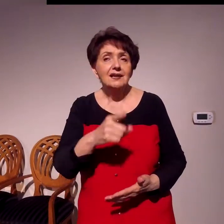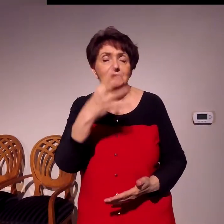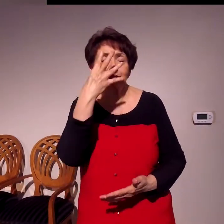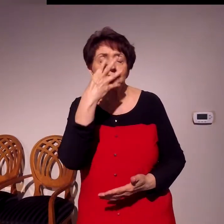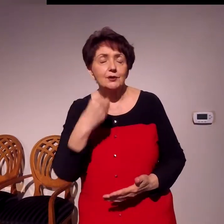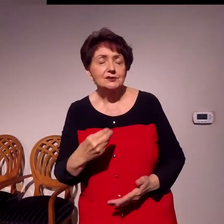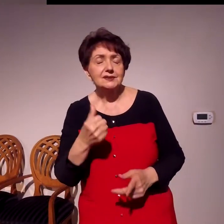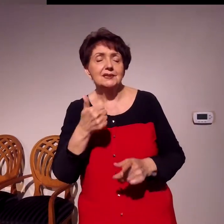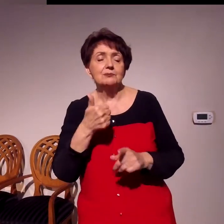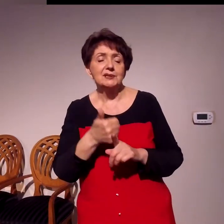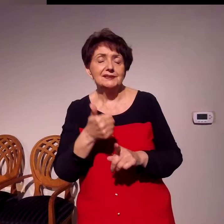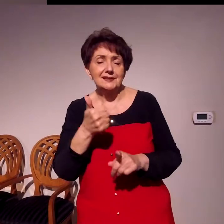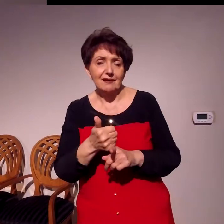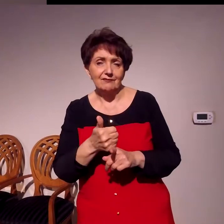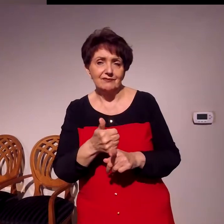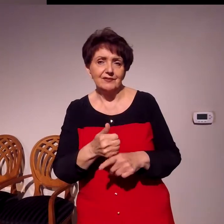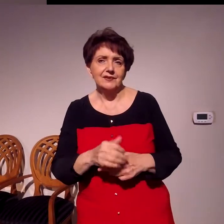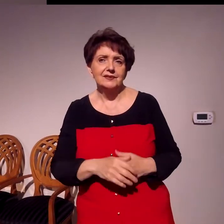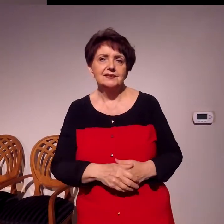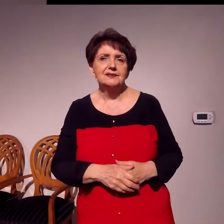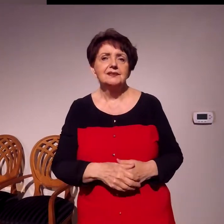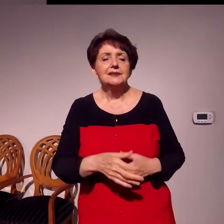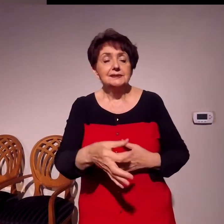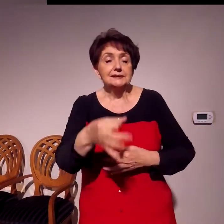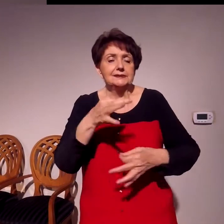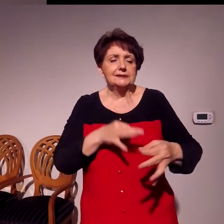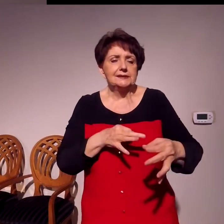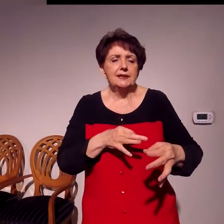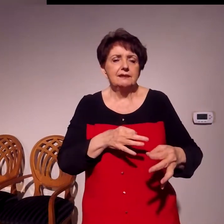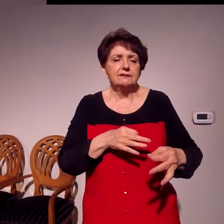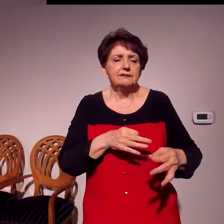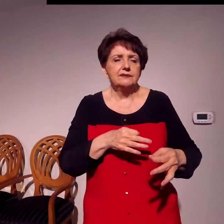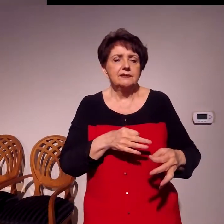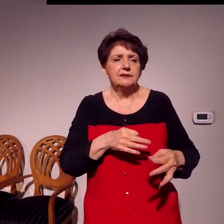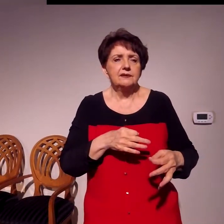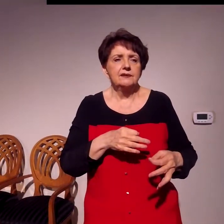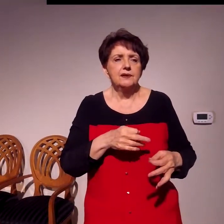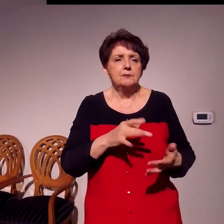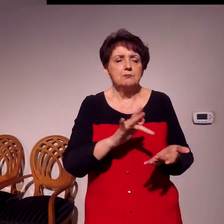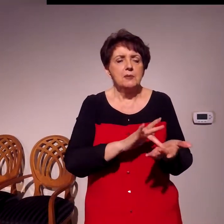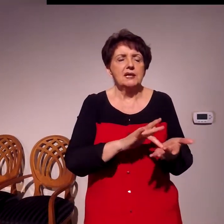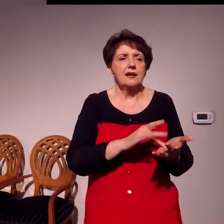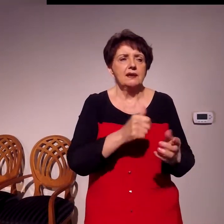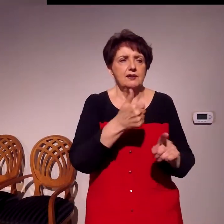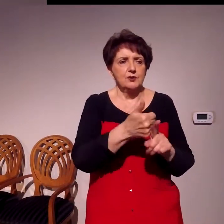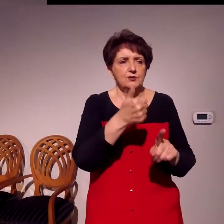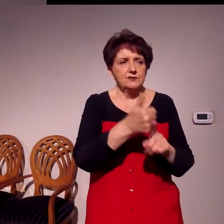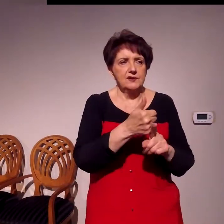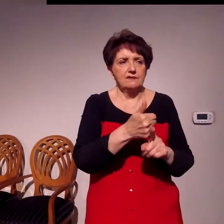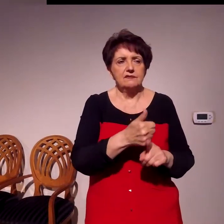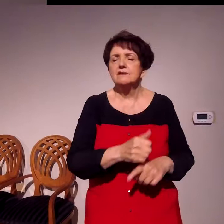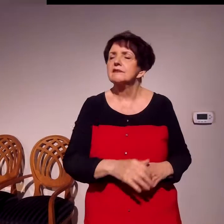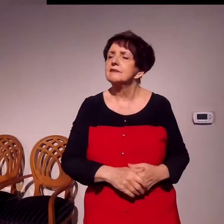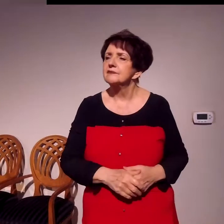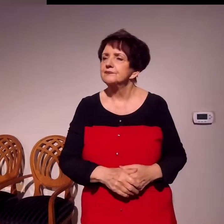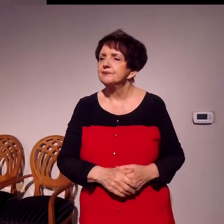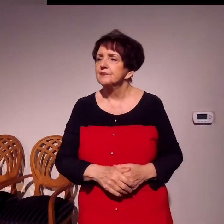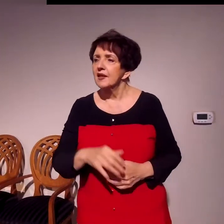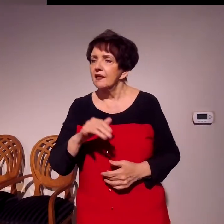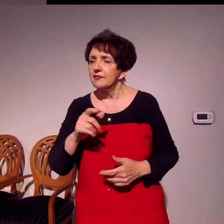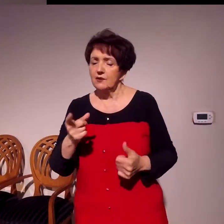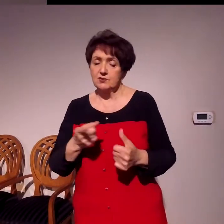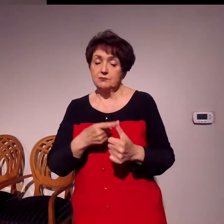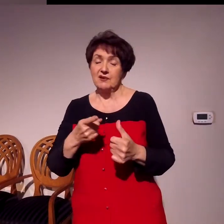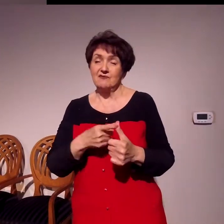as opposed to finding something that allows us or causes us to sleep at night. So that was my